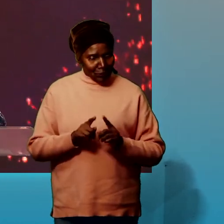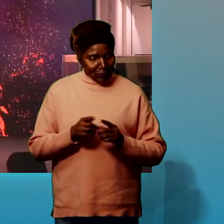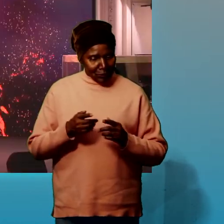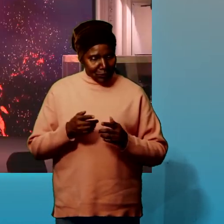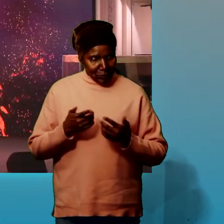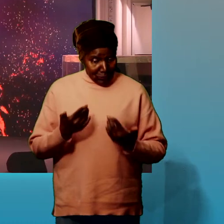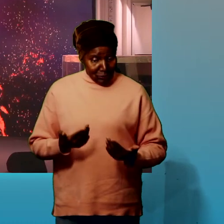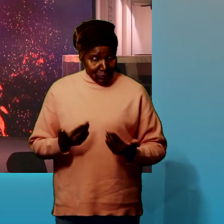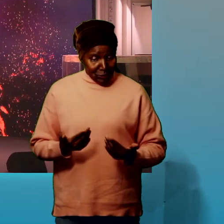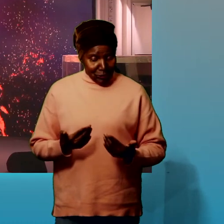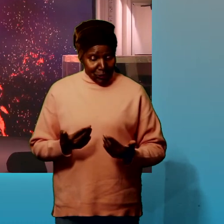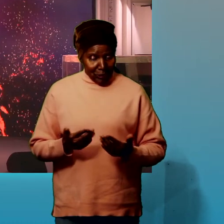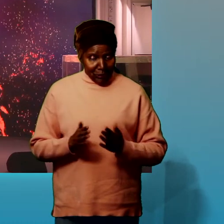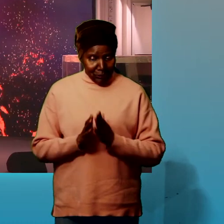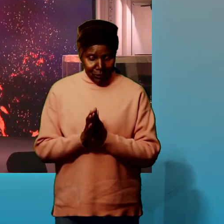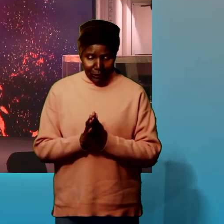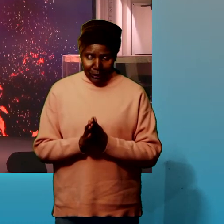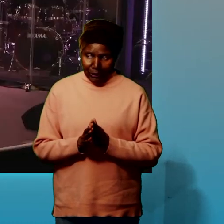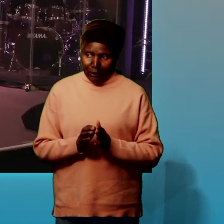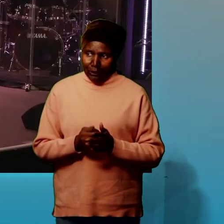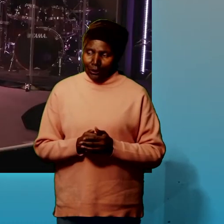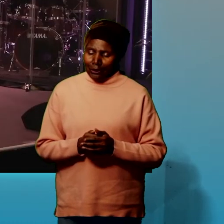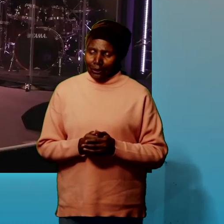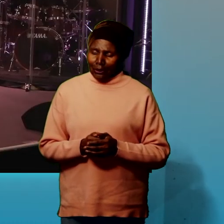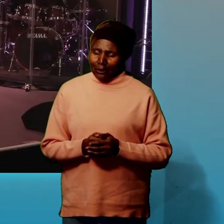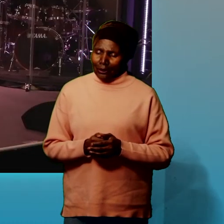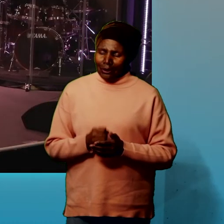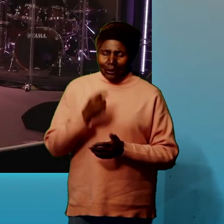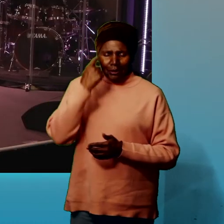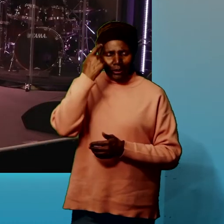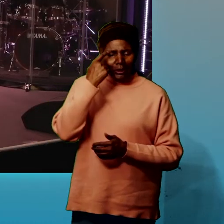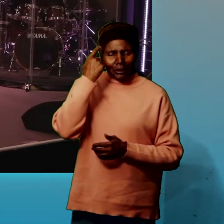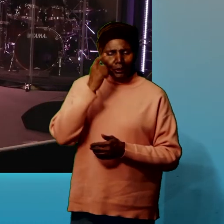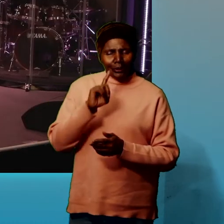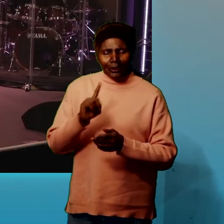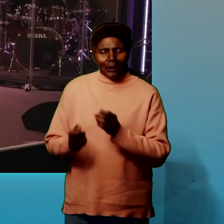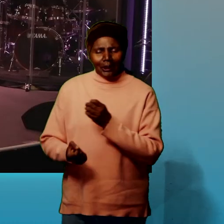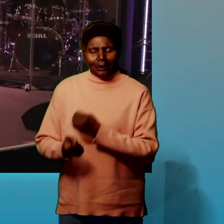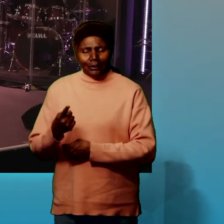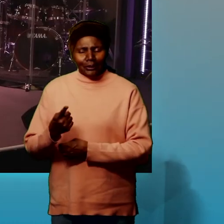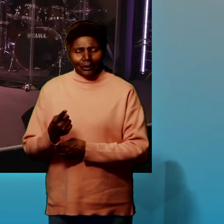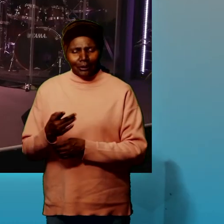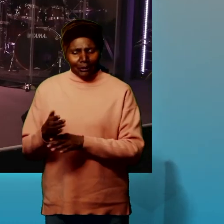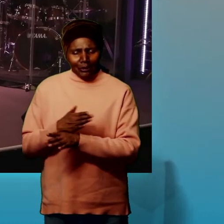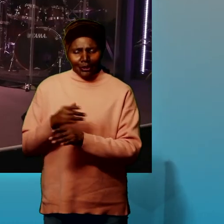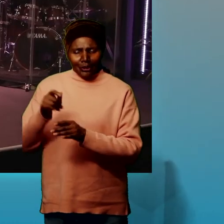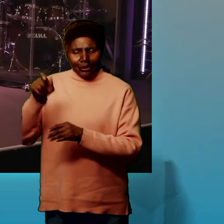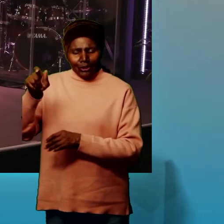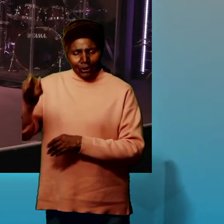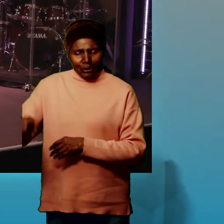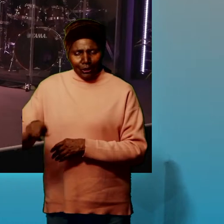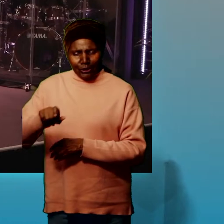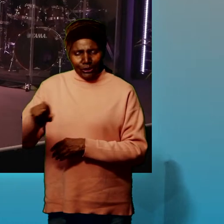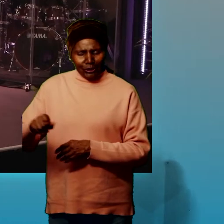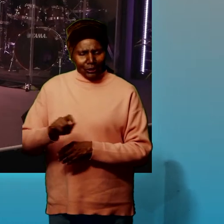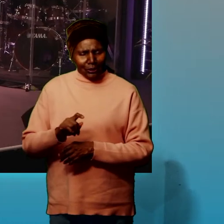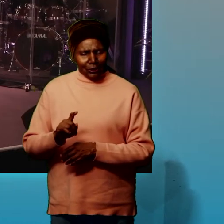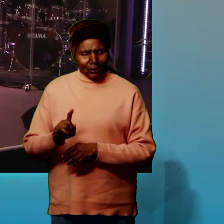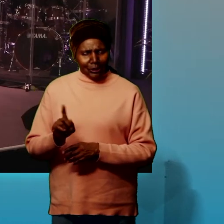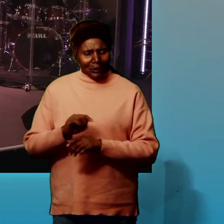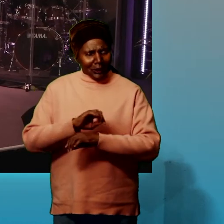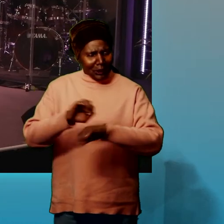hearts. What led up to that cross? What things took place? And what about our own